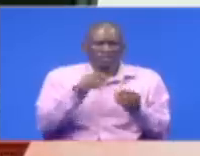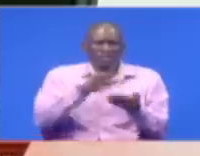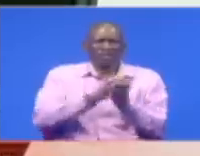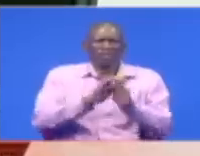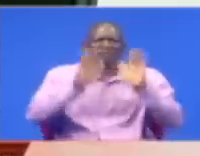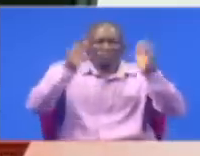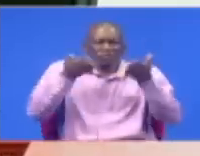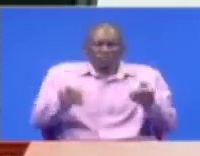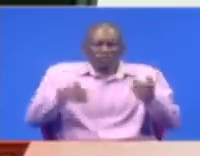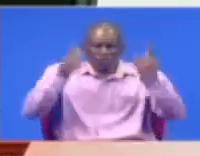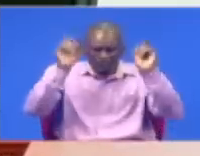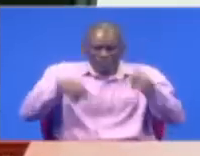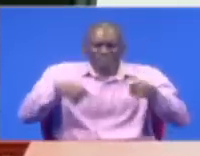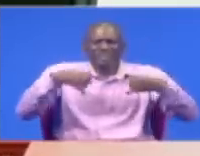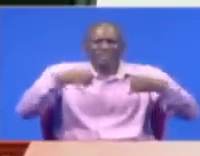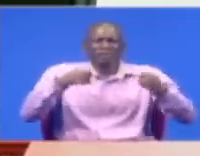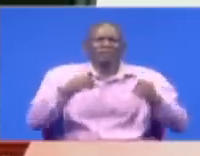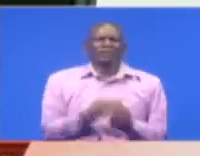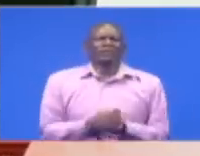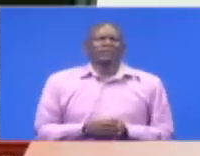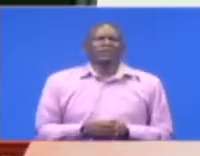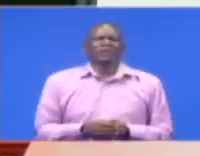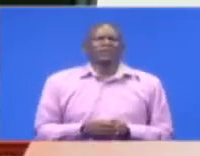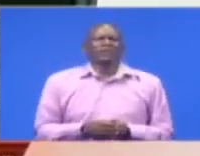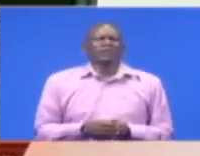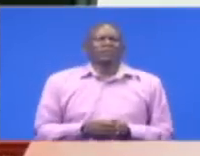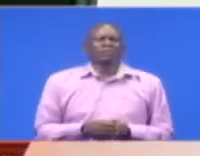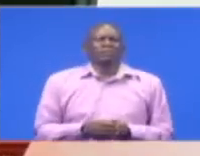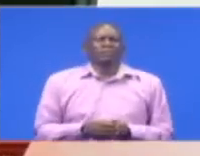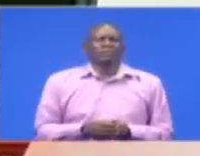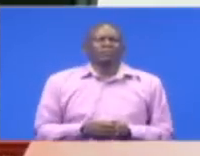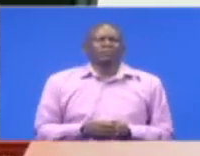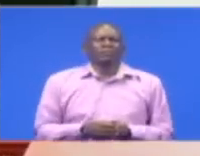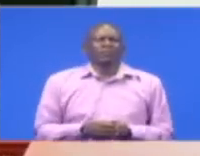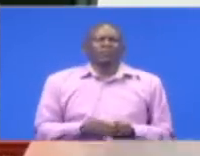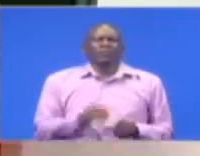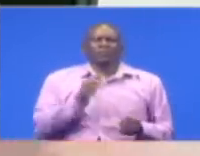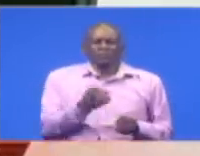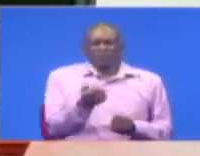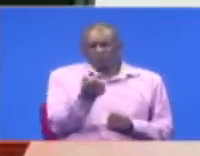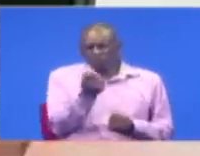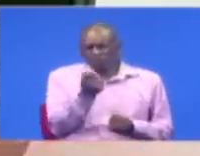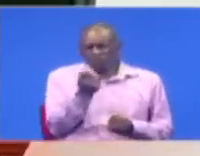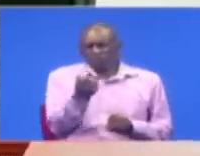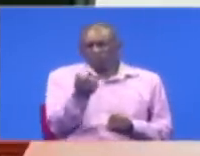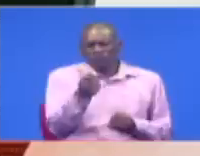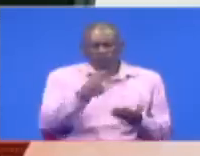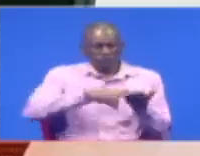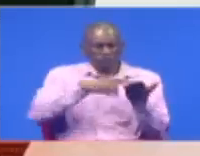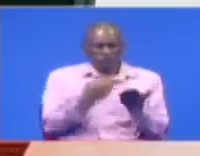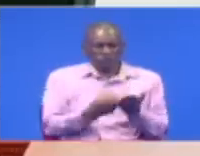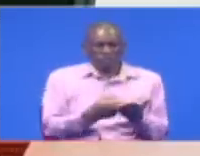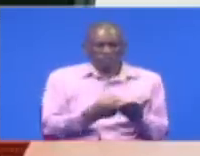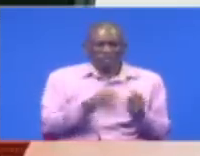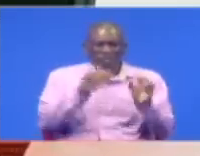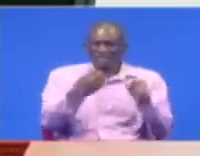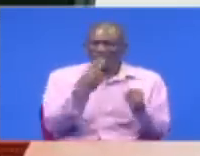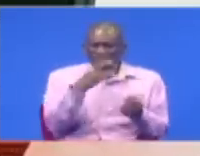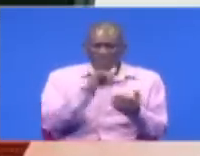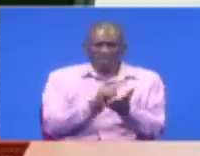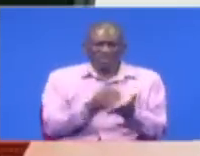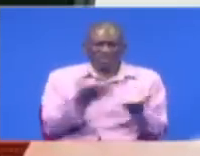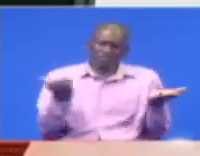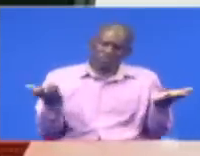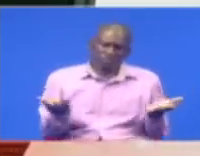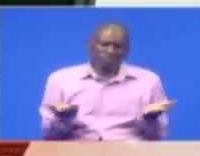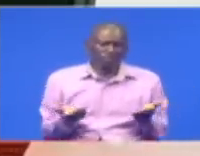thing that we must implement. Deficiency and being thin on resources, I see that happening